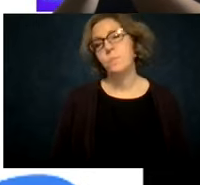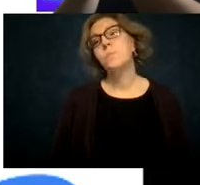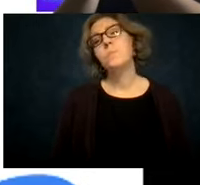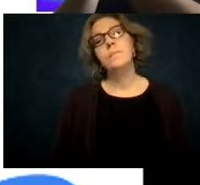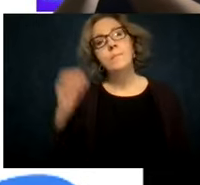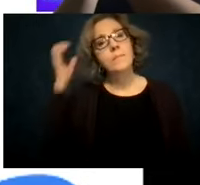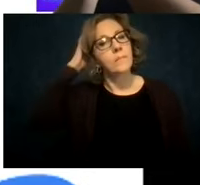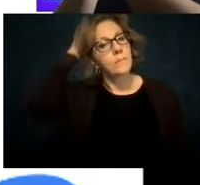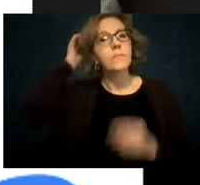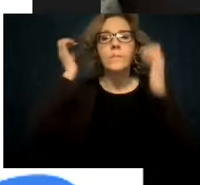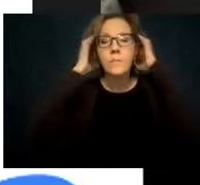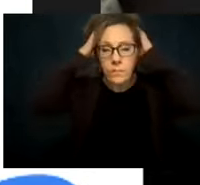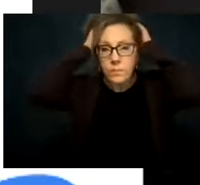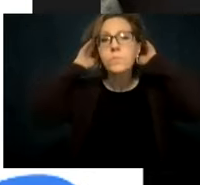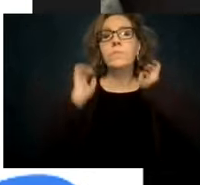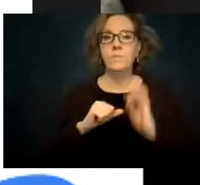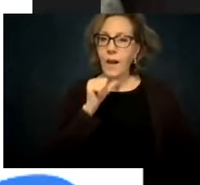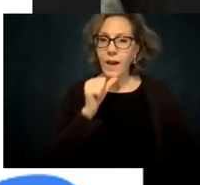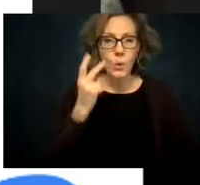Not seeing much in the way of questions.